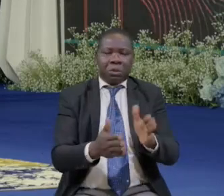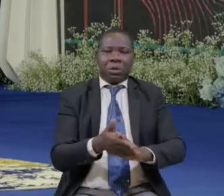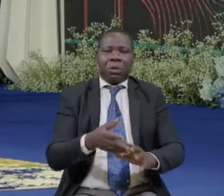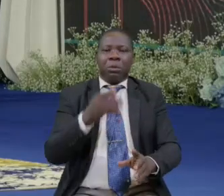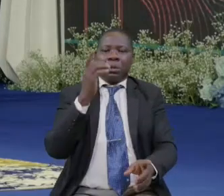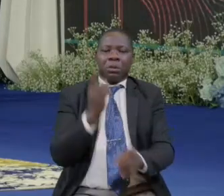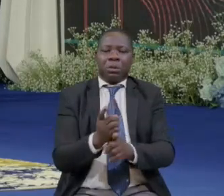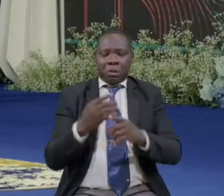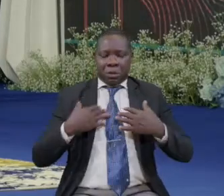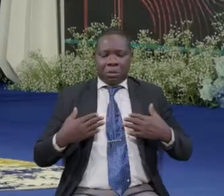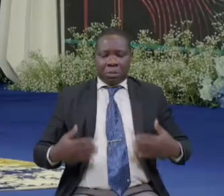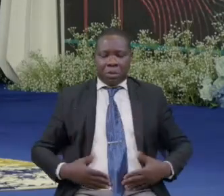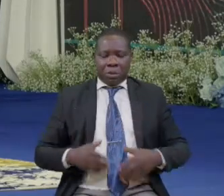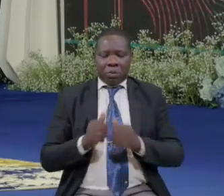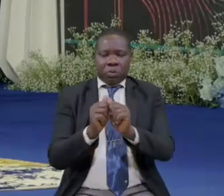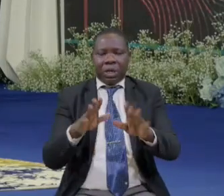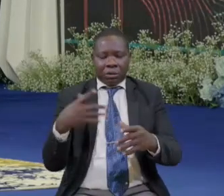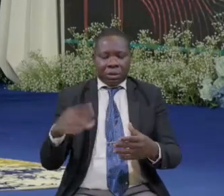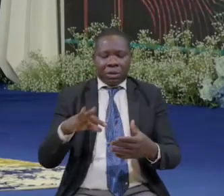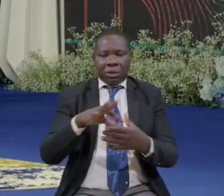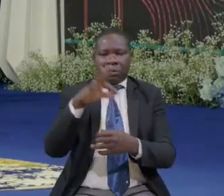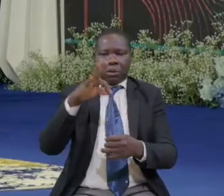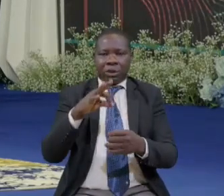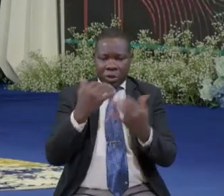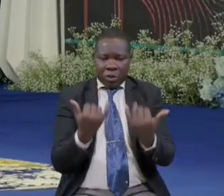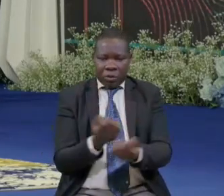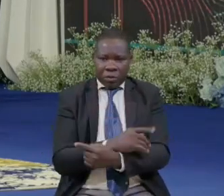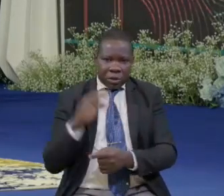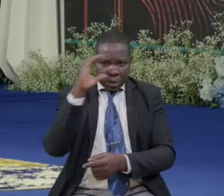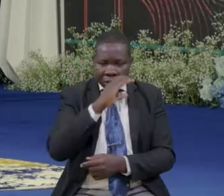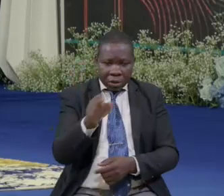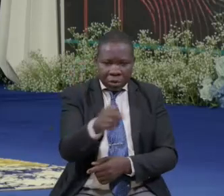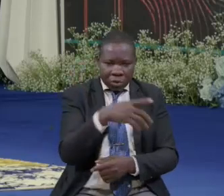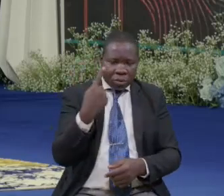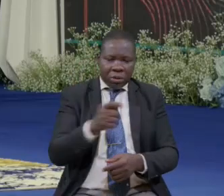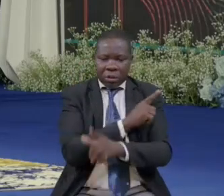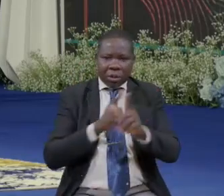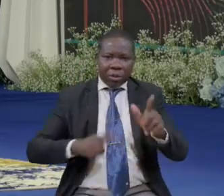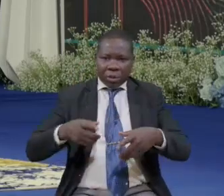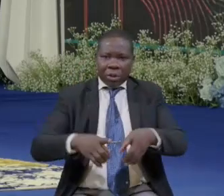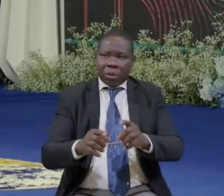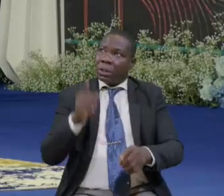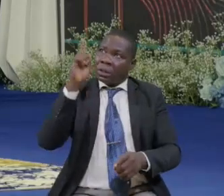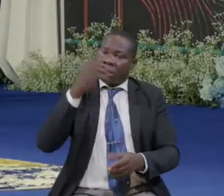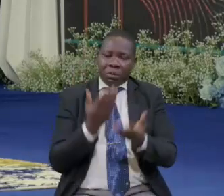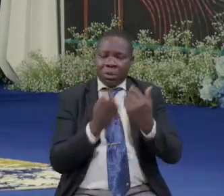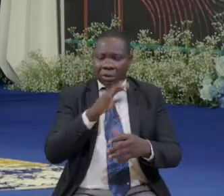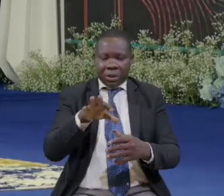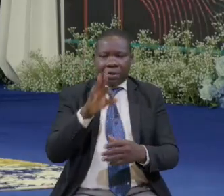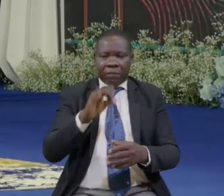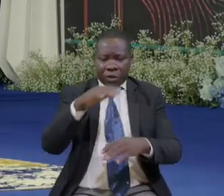the spirit. Today, seek ye the Lord while he may be found. Call ye upon